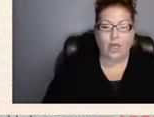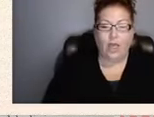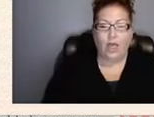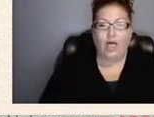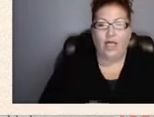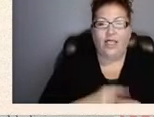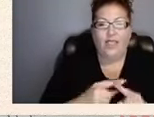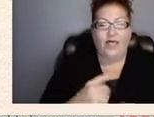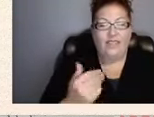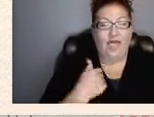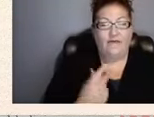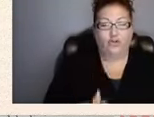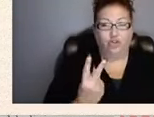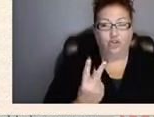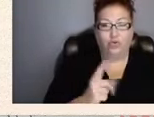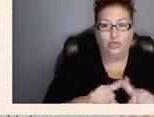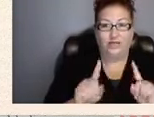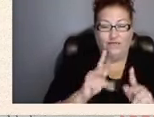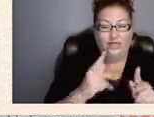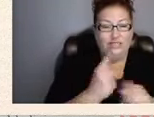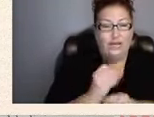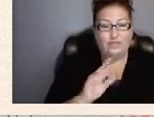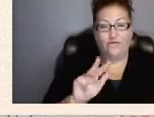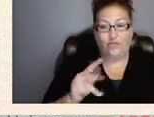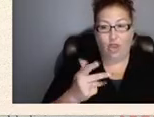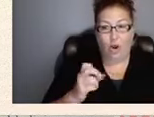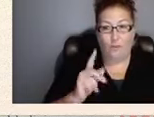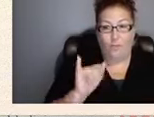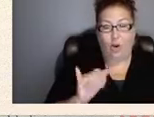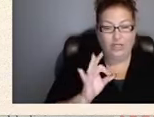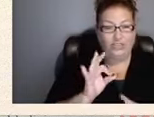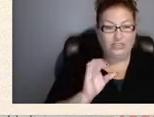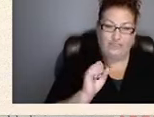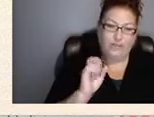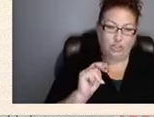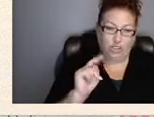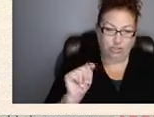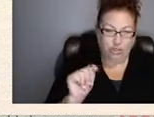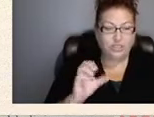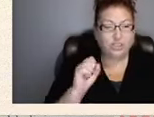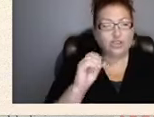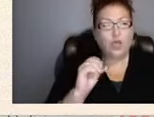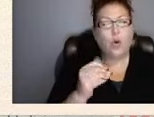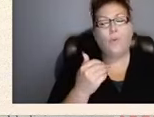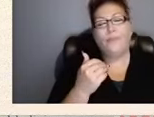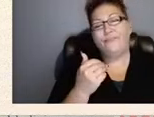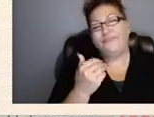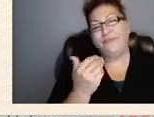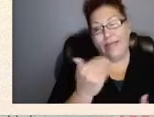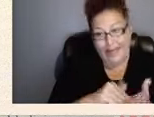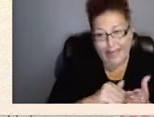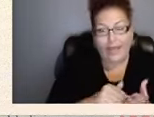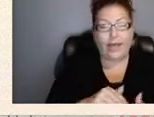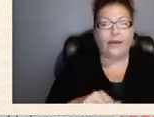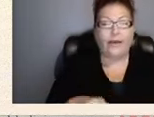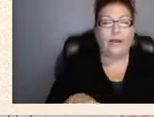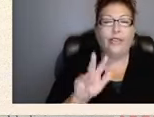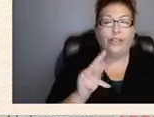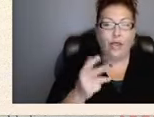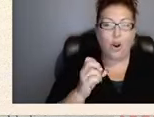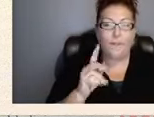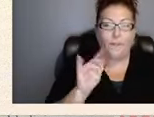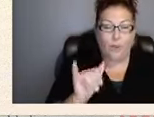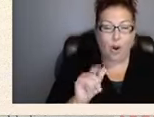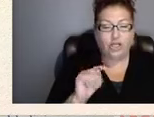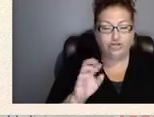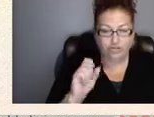different types of third-party special needs trusts. So basically, again, third-party special needs trust, just as a reminder,